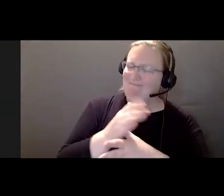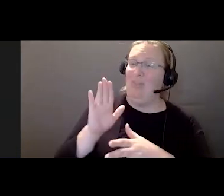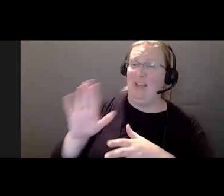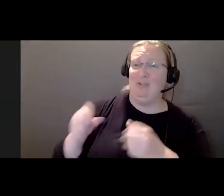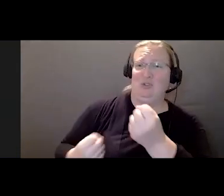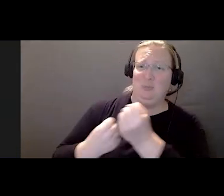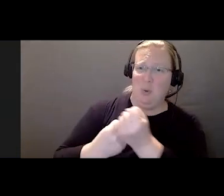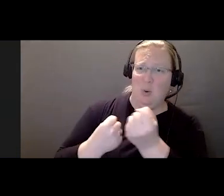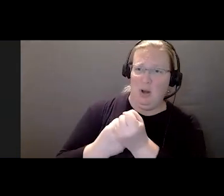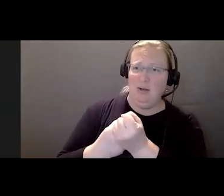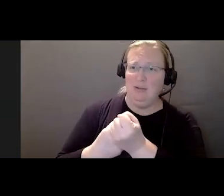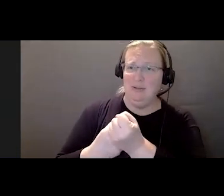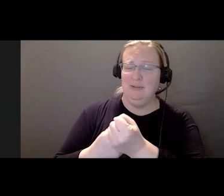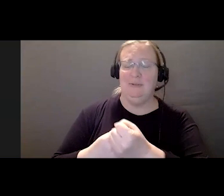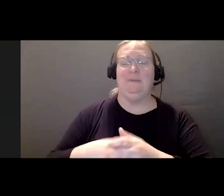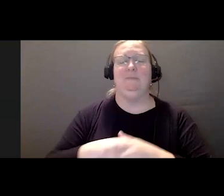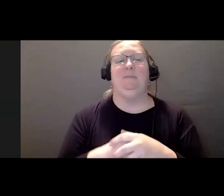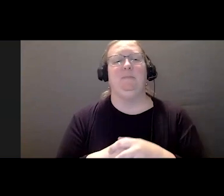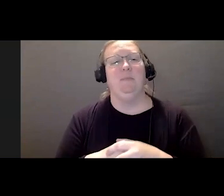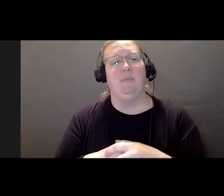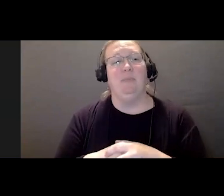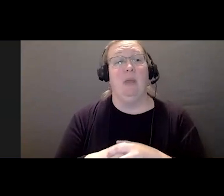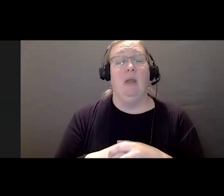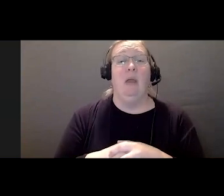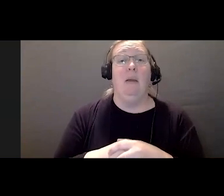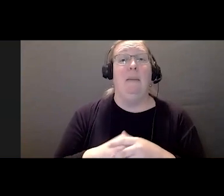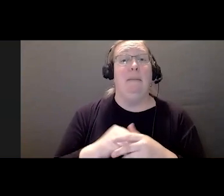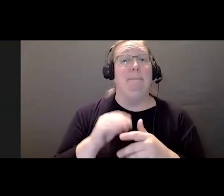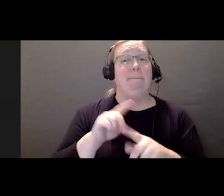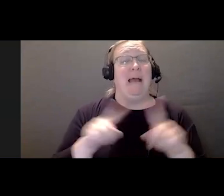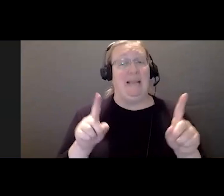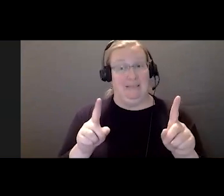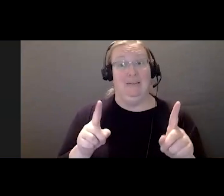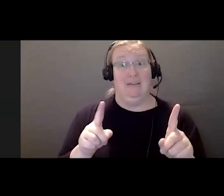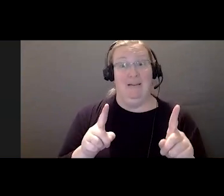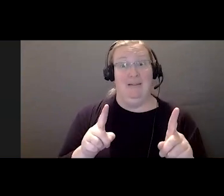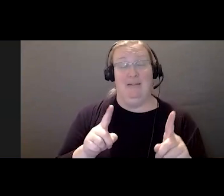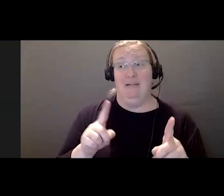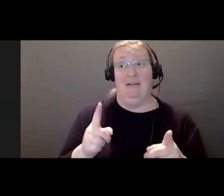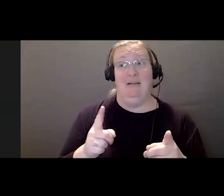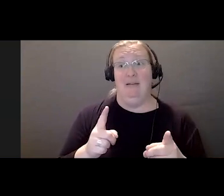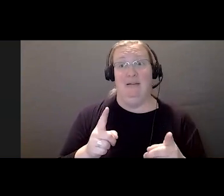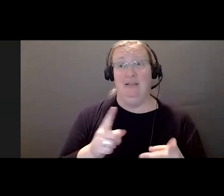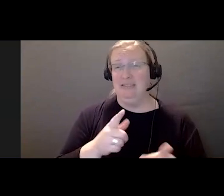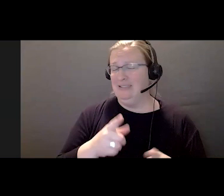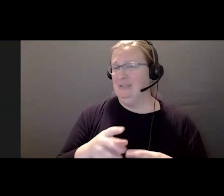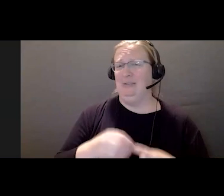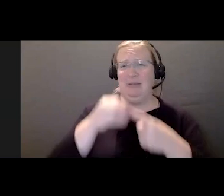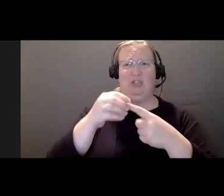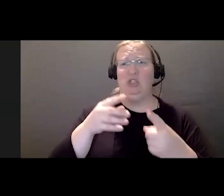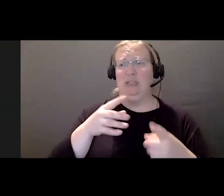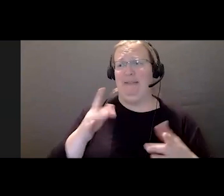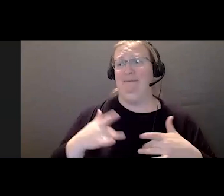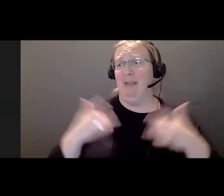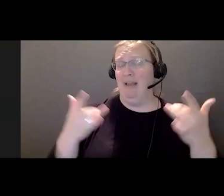was culinary classes. It started a little rough when it was time to choose a